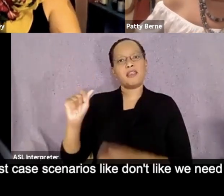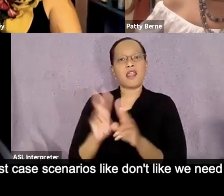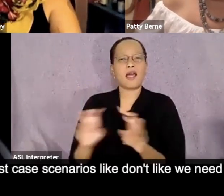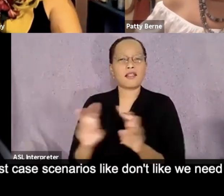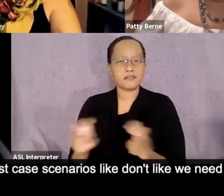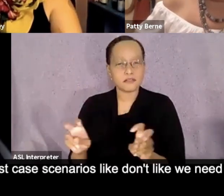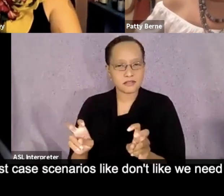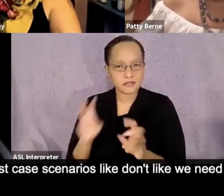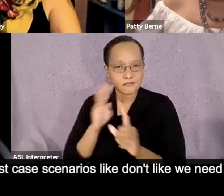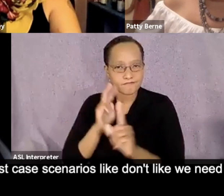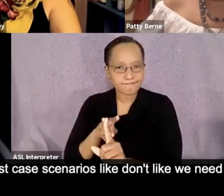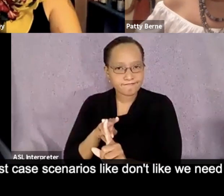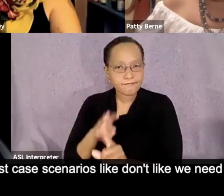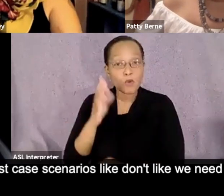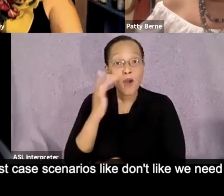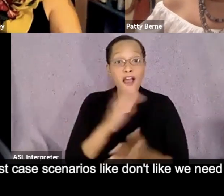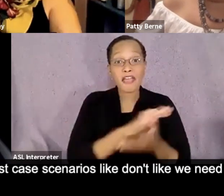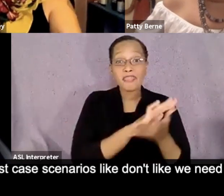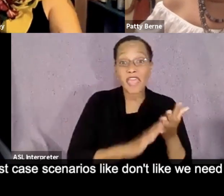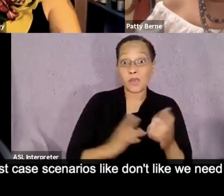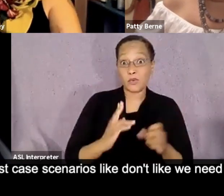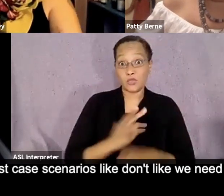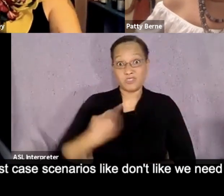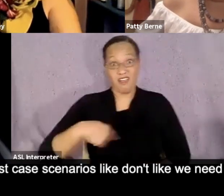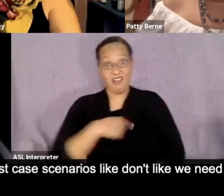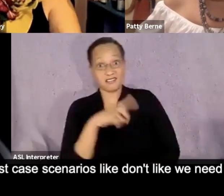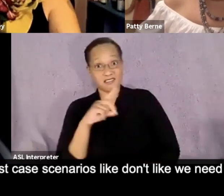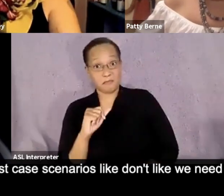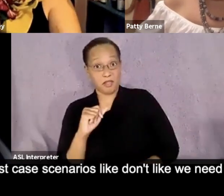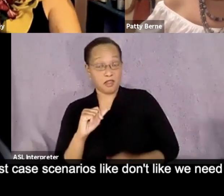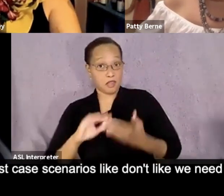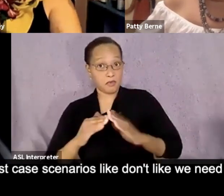they were using us as the worst case scenarios.